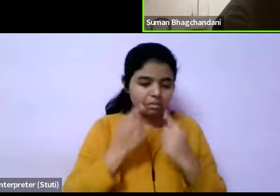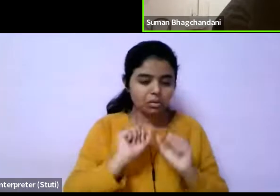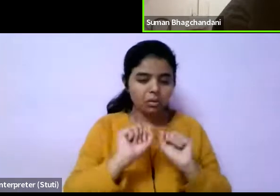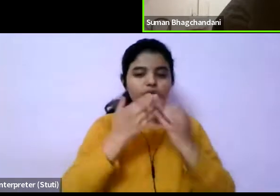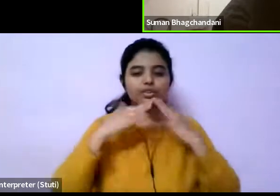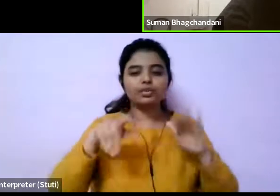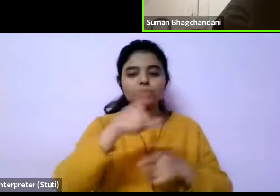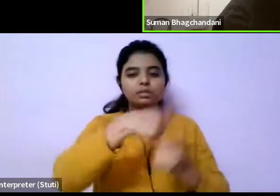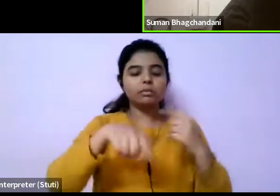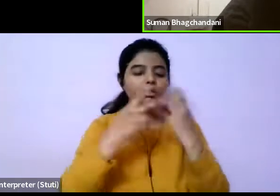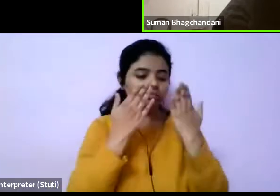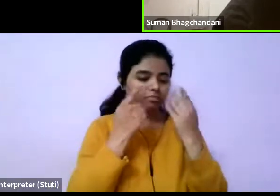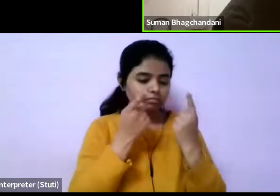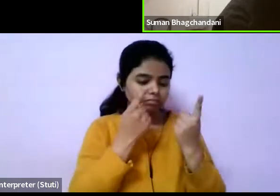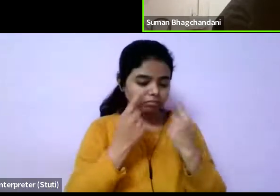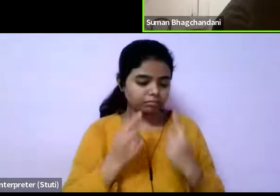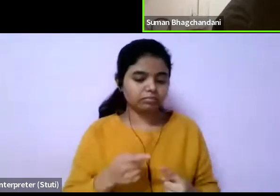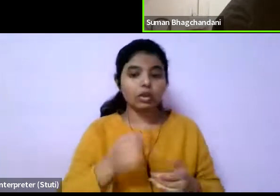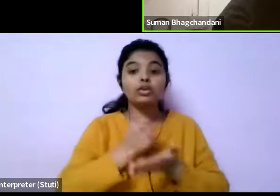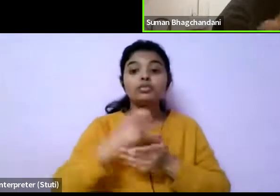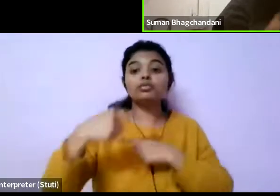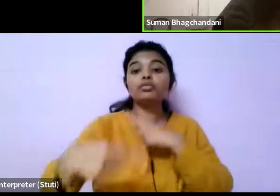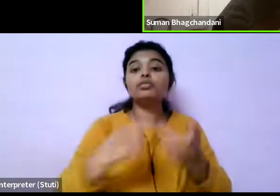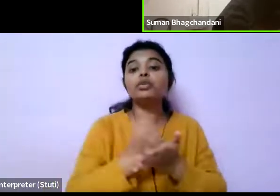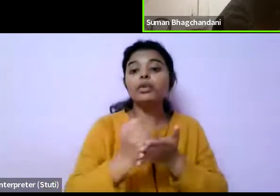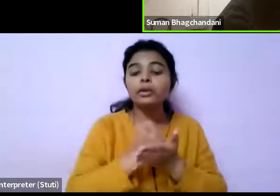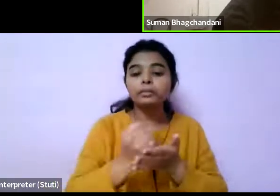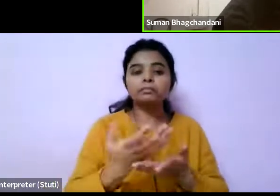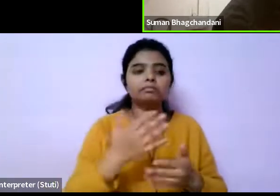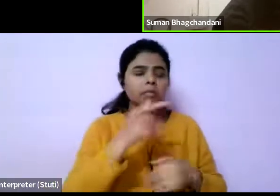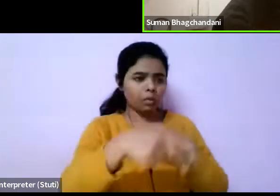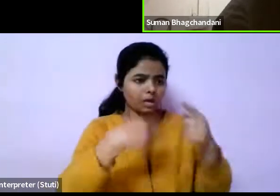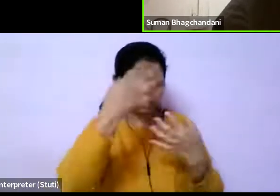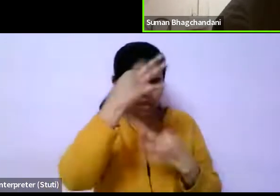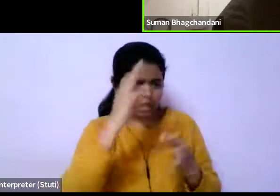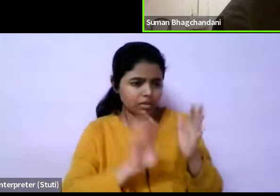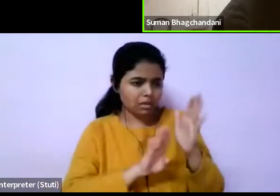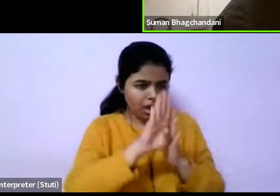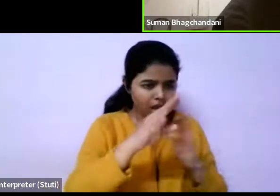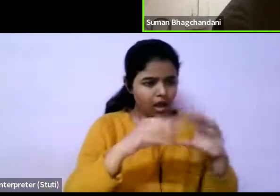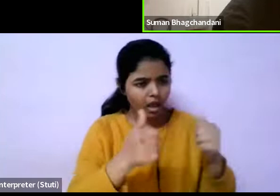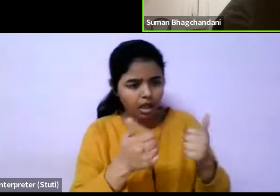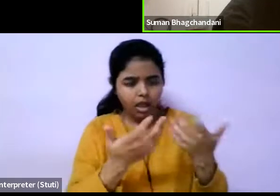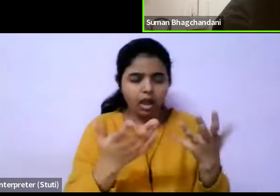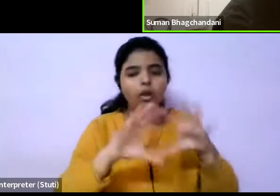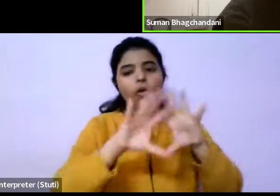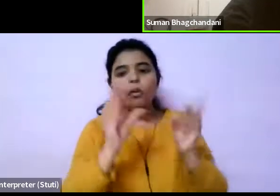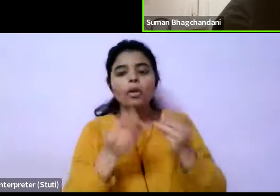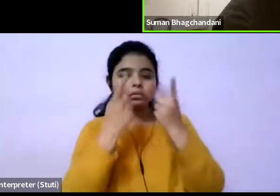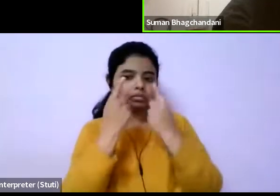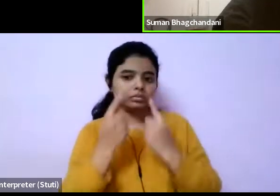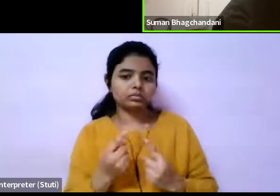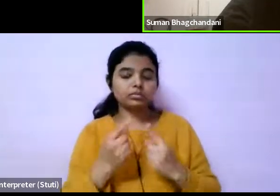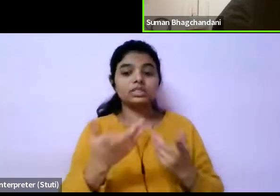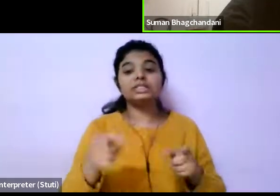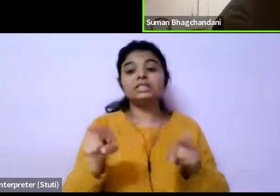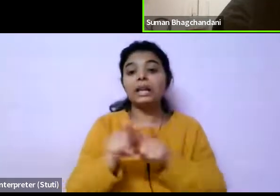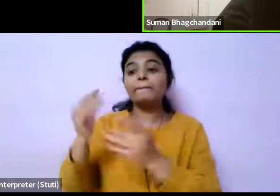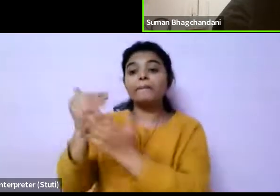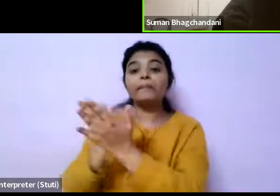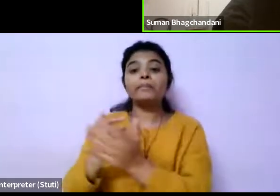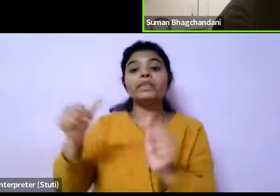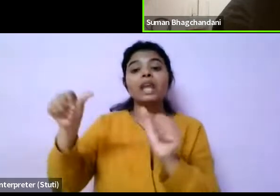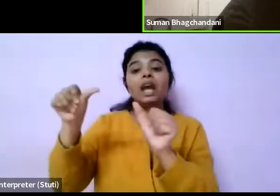students, their regular practice is a means of tracking progress in dance. He does, however, subject the students to the ceremony of